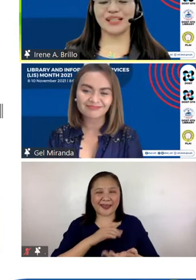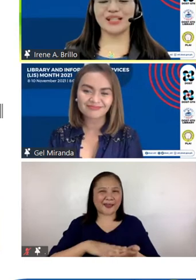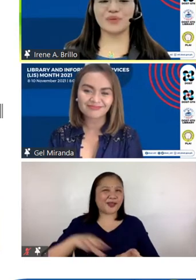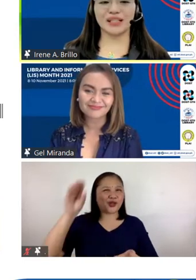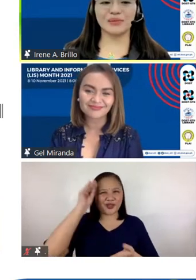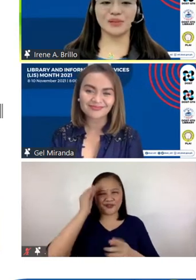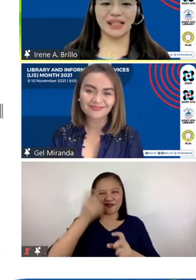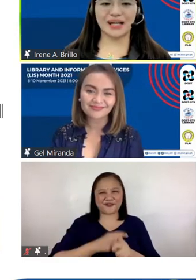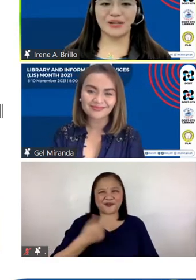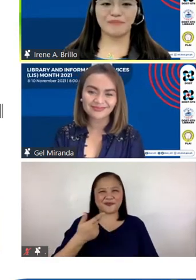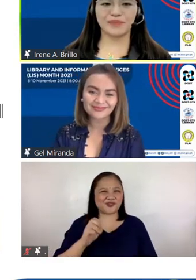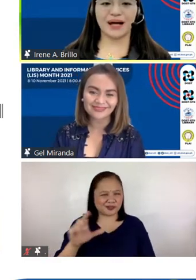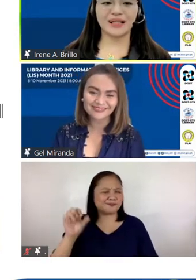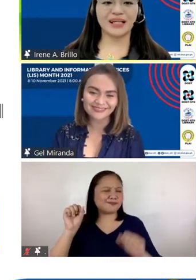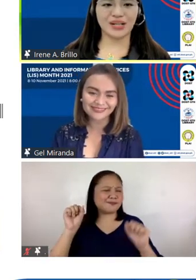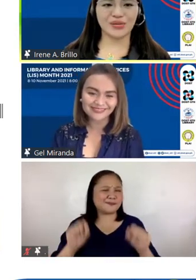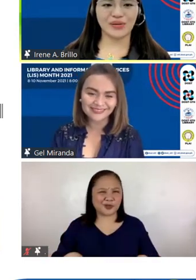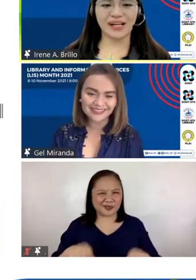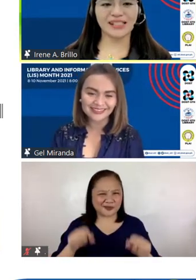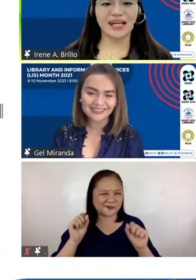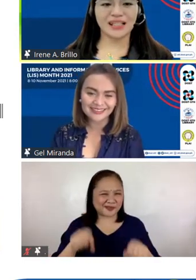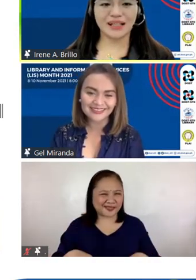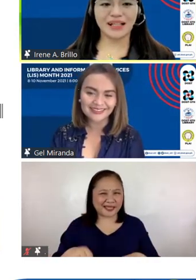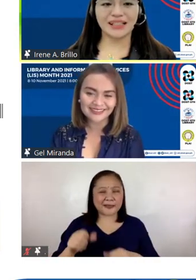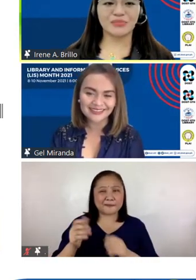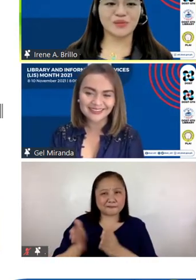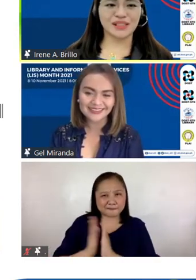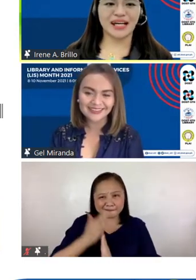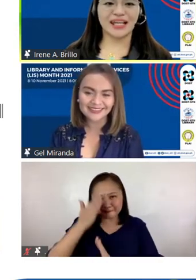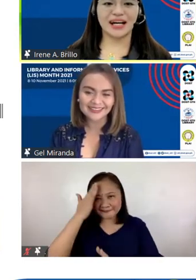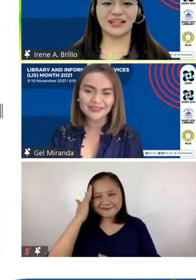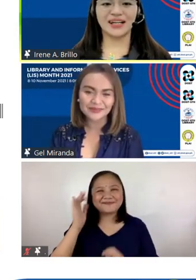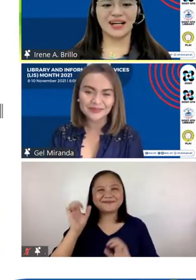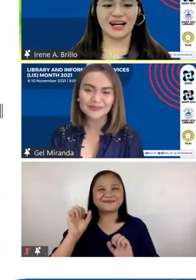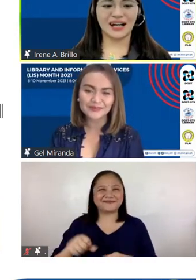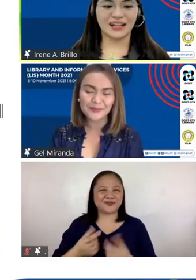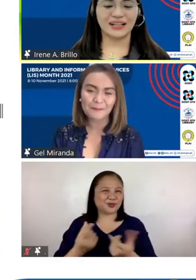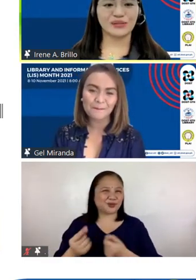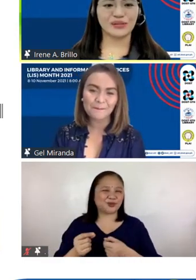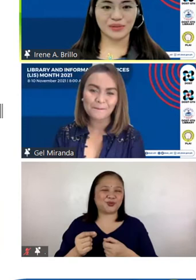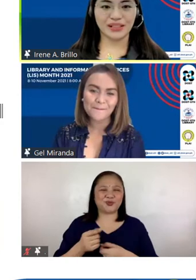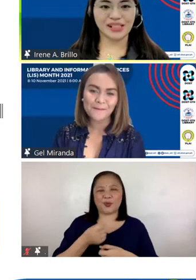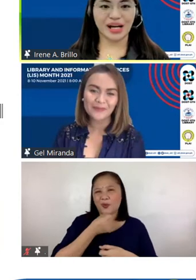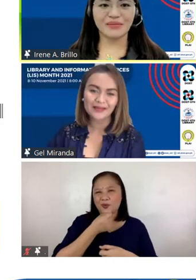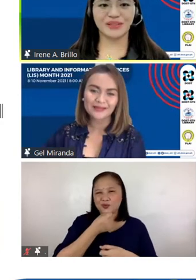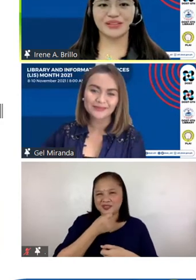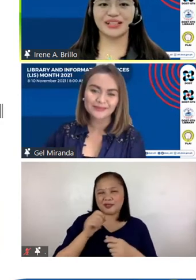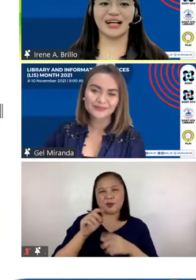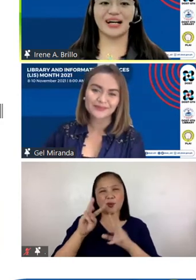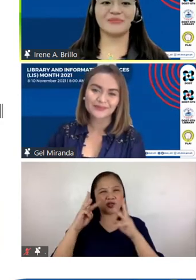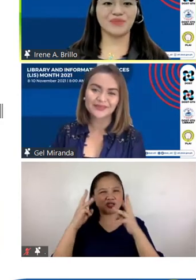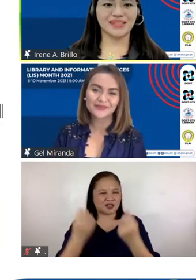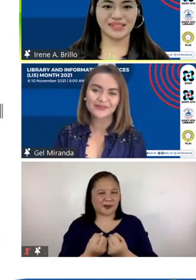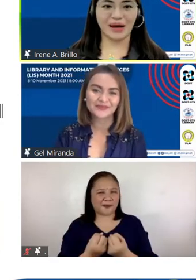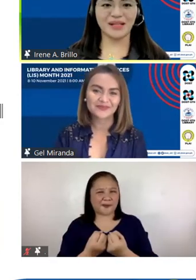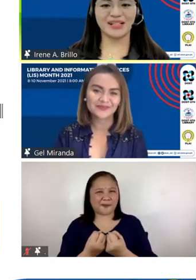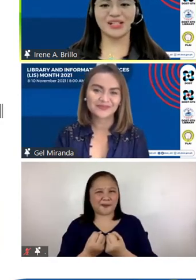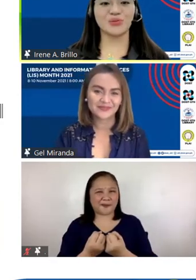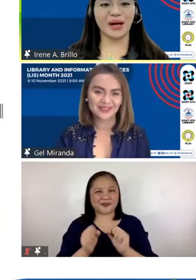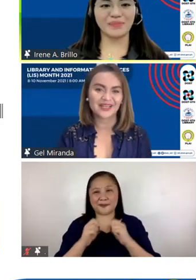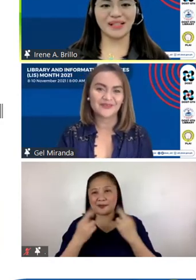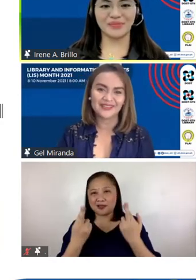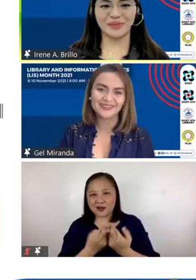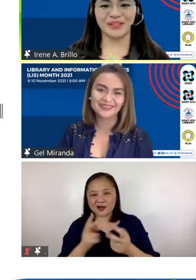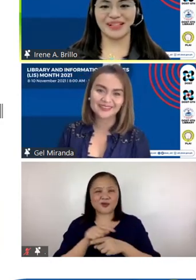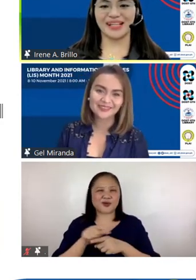Jel, pwedeng-pwede po tayong mag-request na mag-conduct po siya ng workshop or seminar